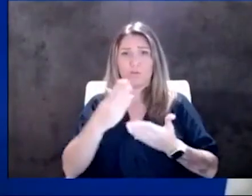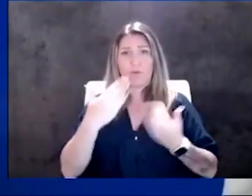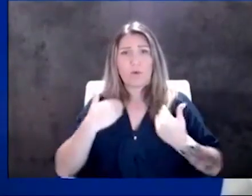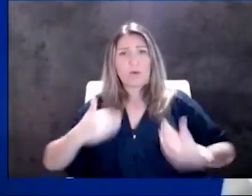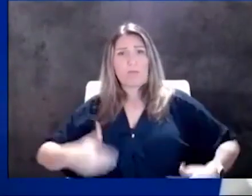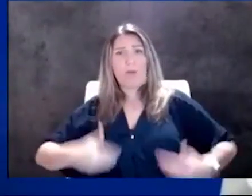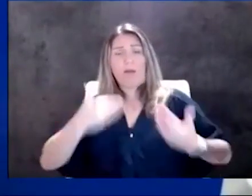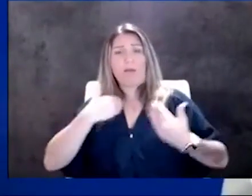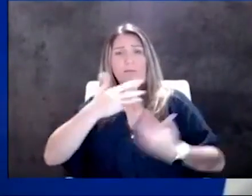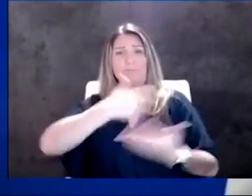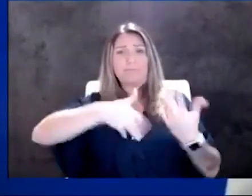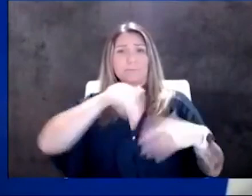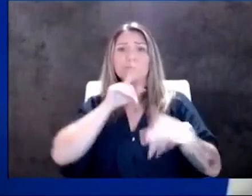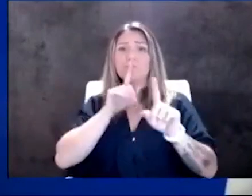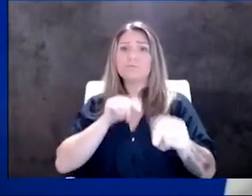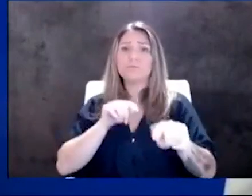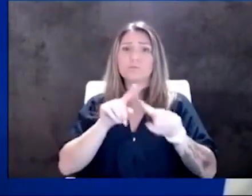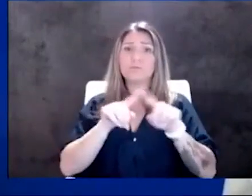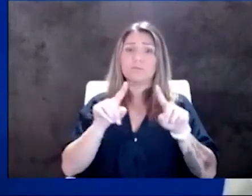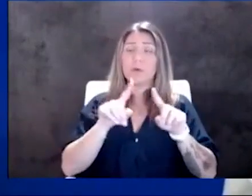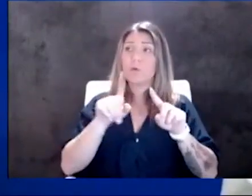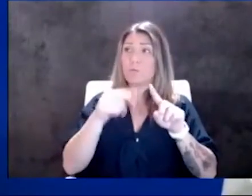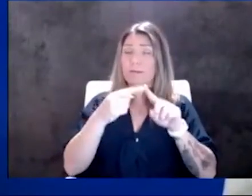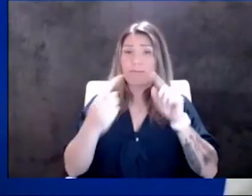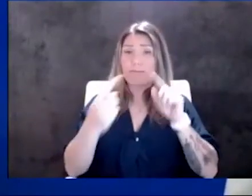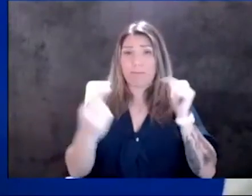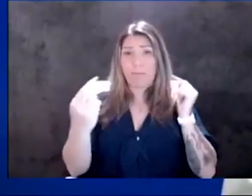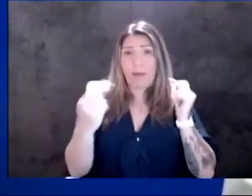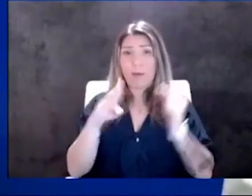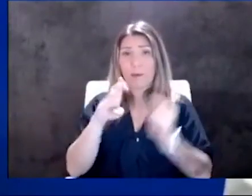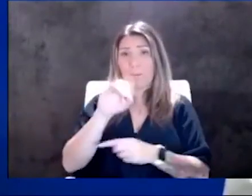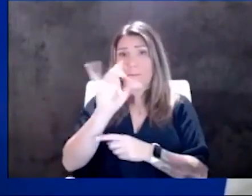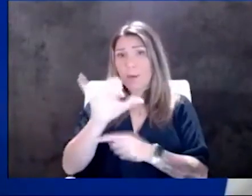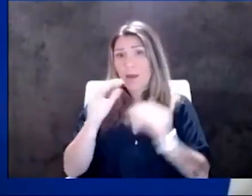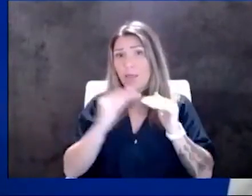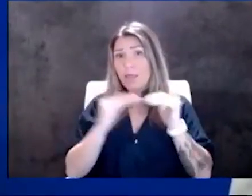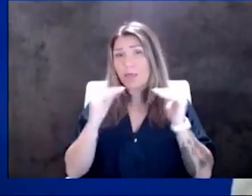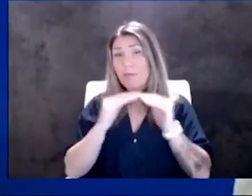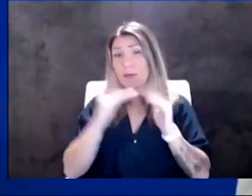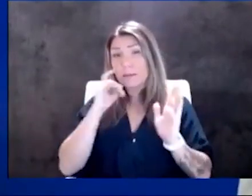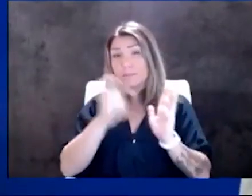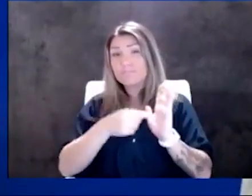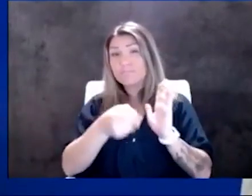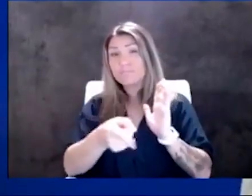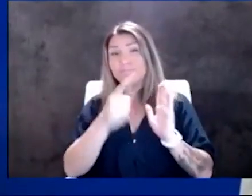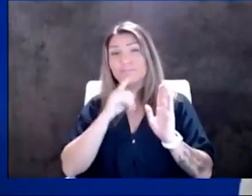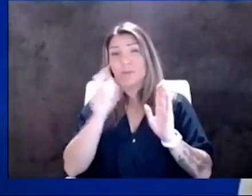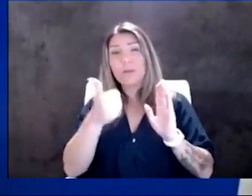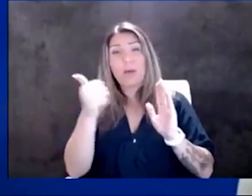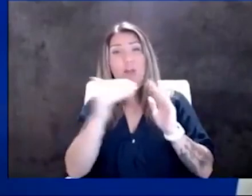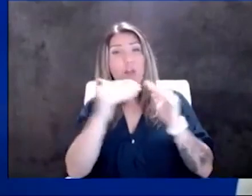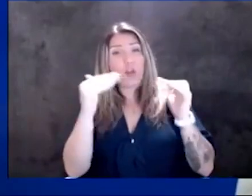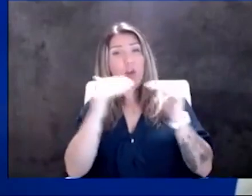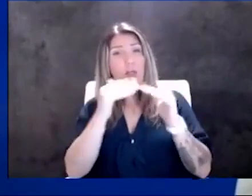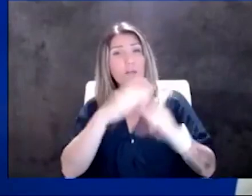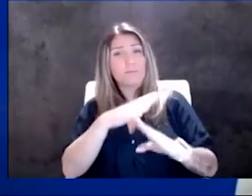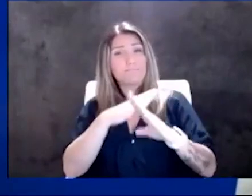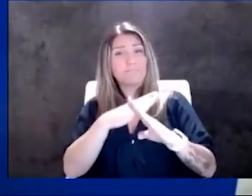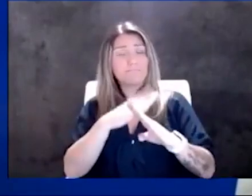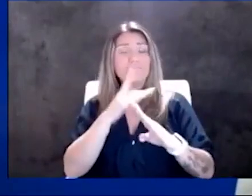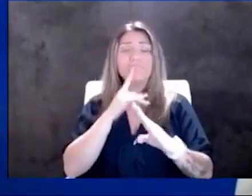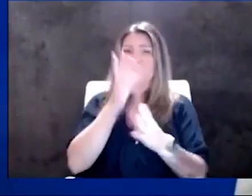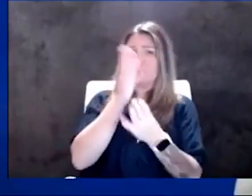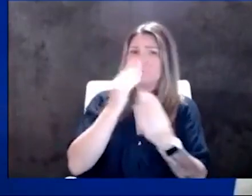that as go your antibody levels, that may be an indicator of your other levels of immunity. Well, if you look at the data after J&J vaccine, if you